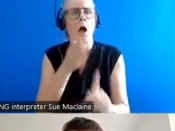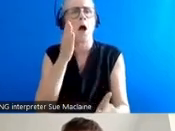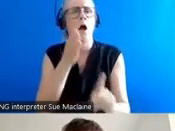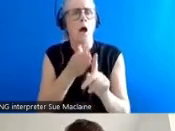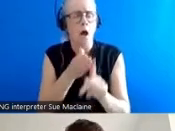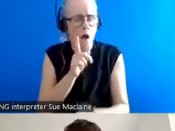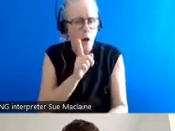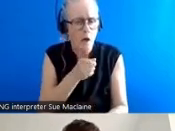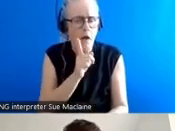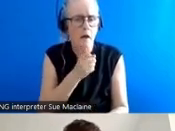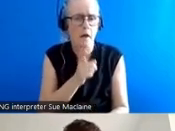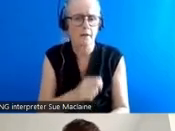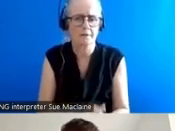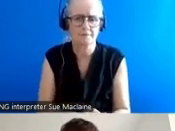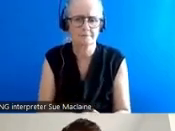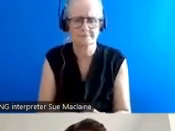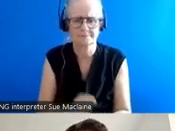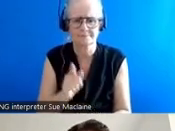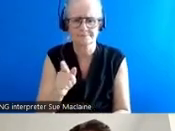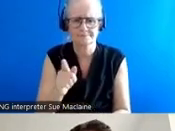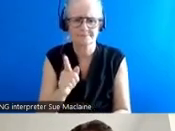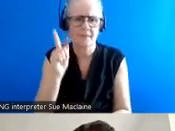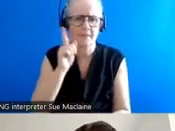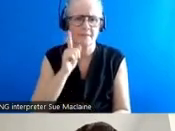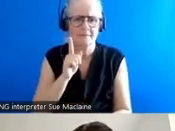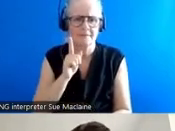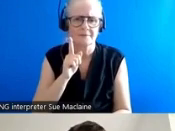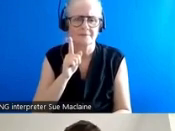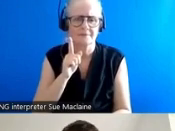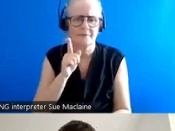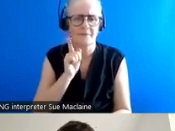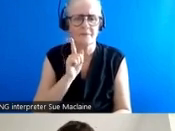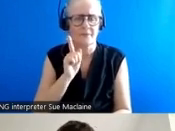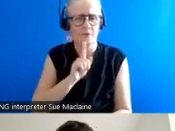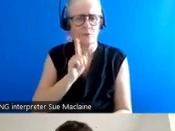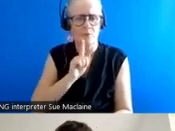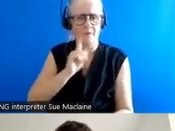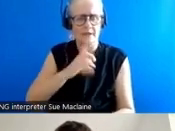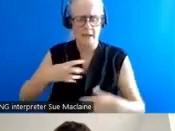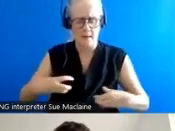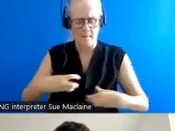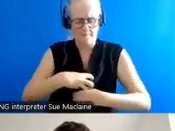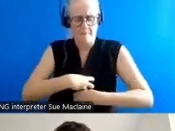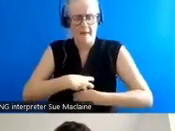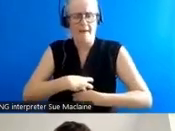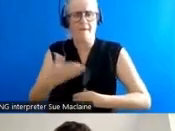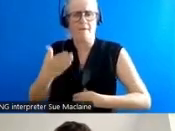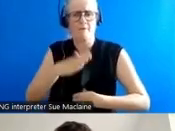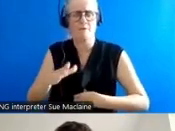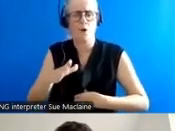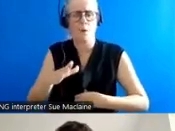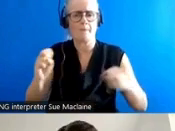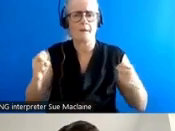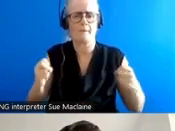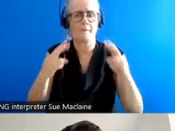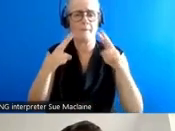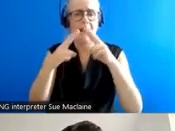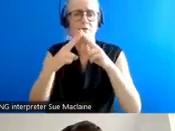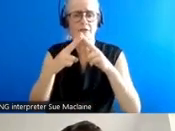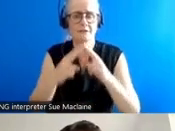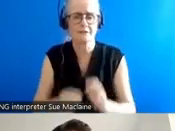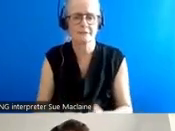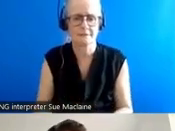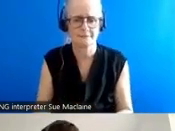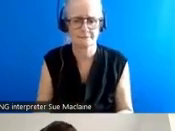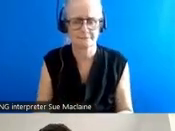countries. So the top image there is Anne Hidalgo, who is the mayor of Paris, and what she's doing there is where she